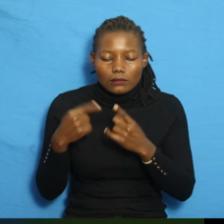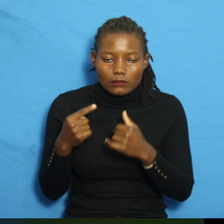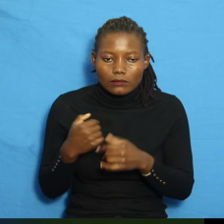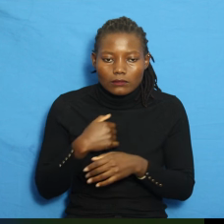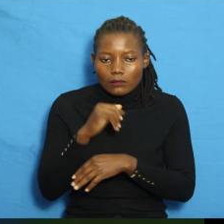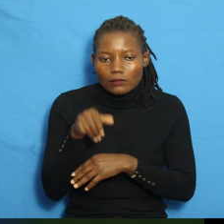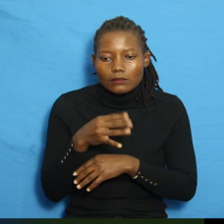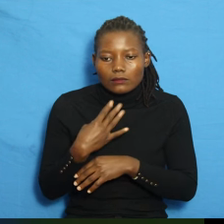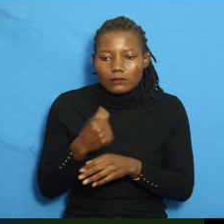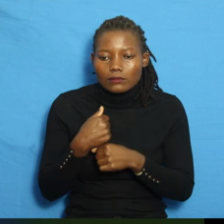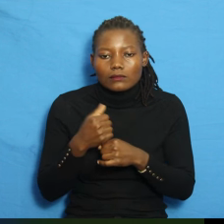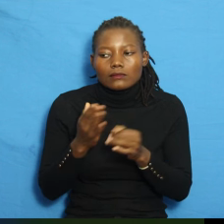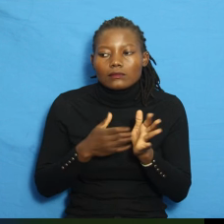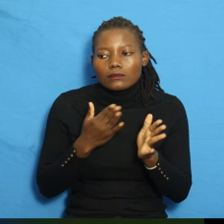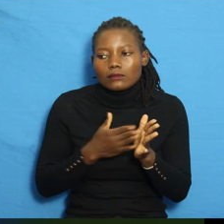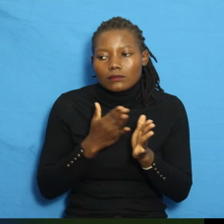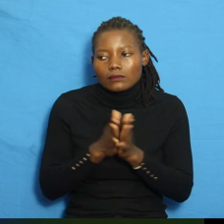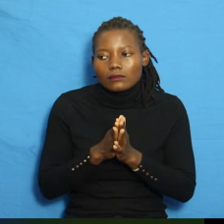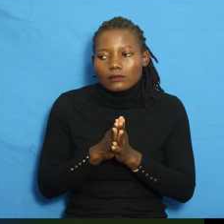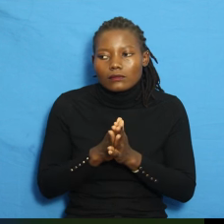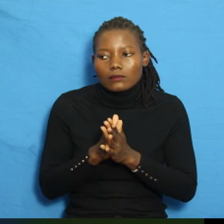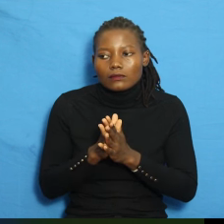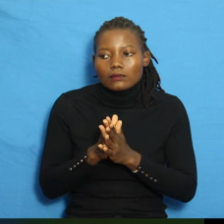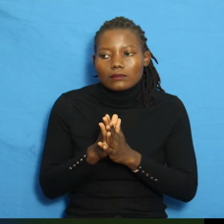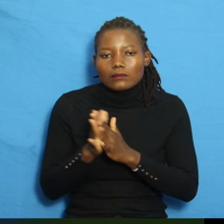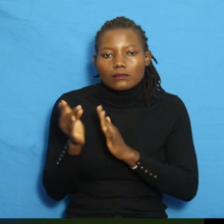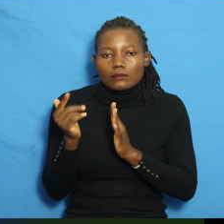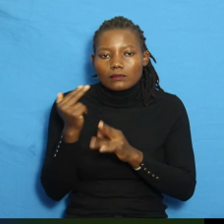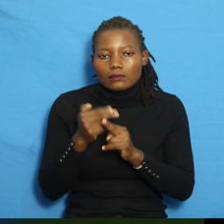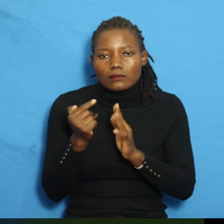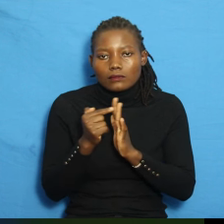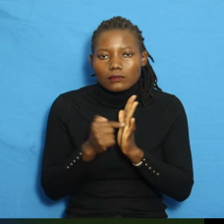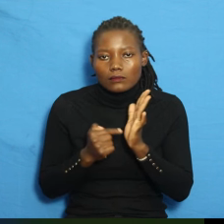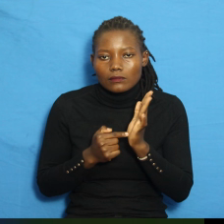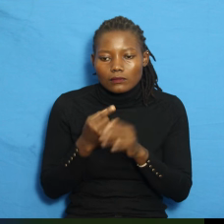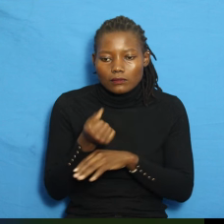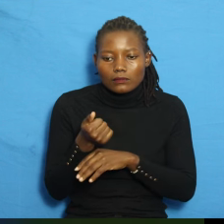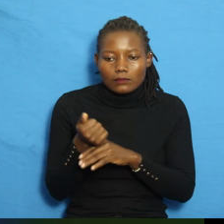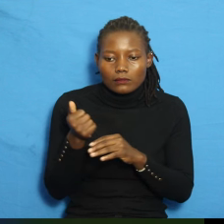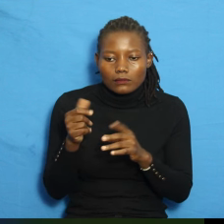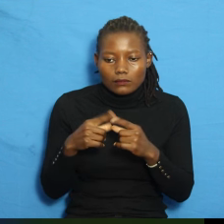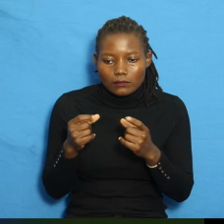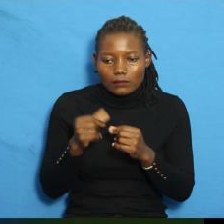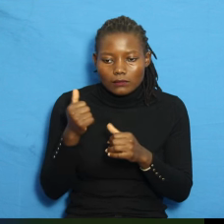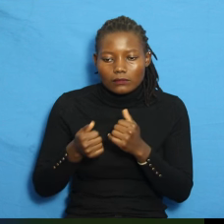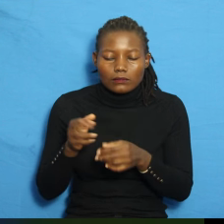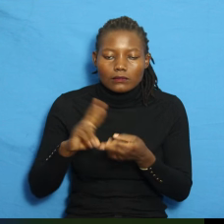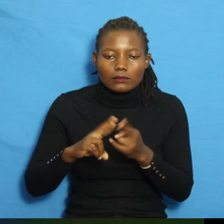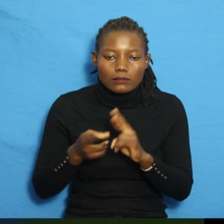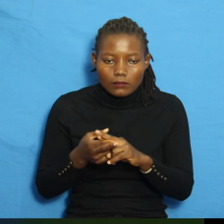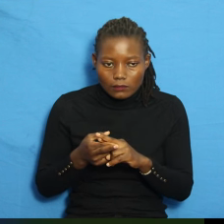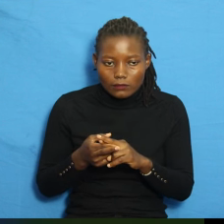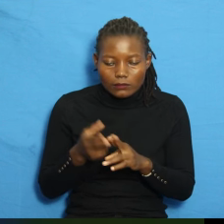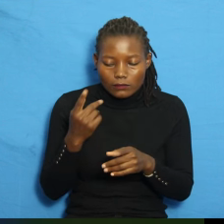I just want to go very quickly and identify a few terms, concepts that are related,